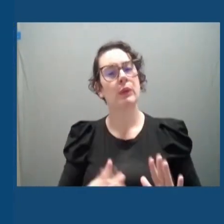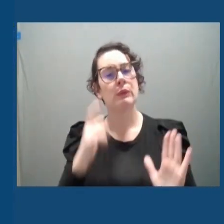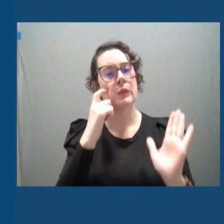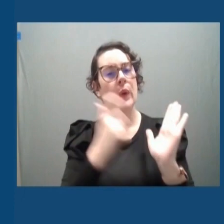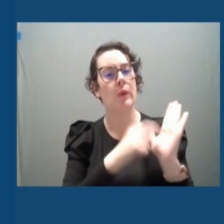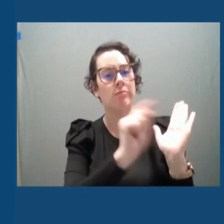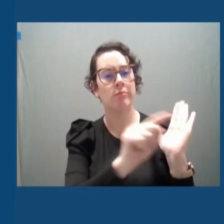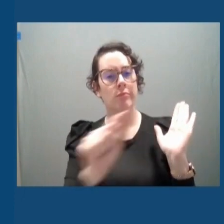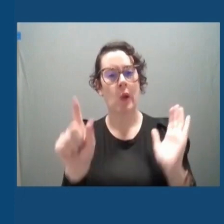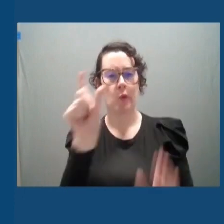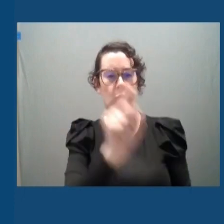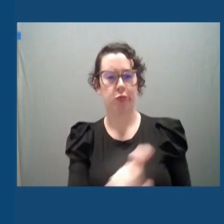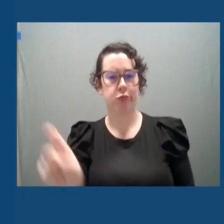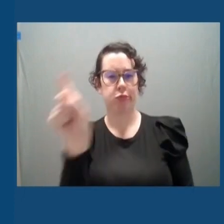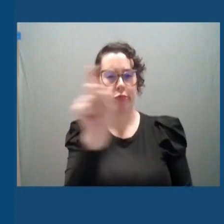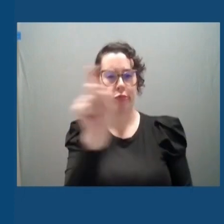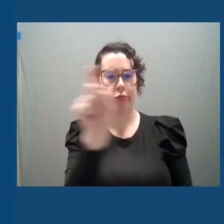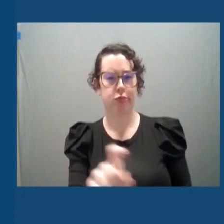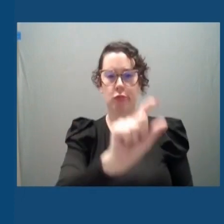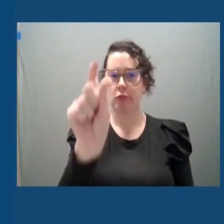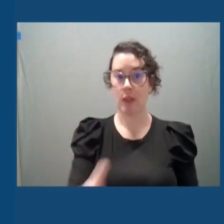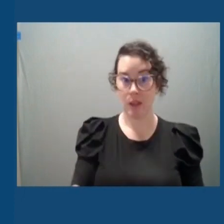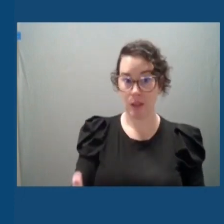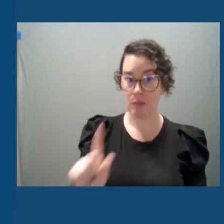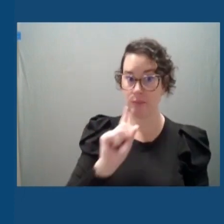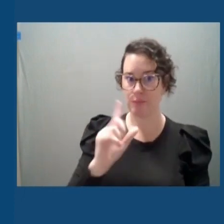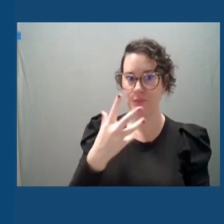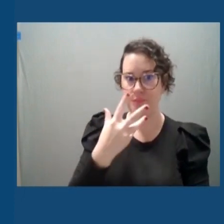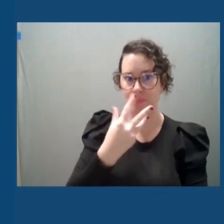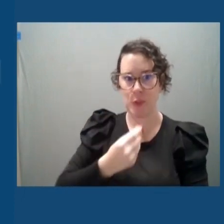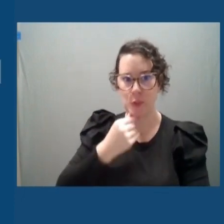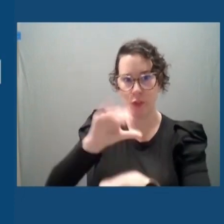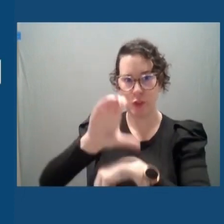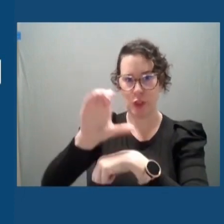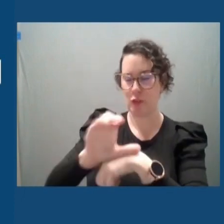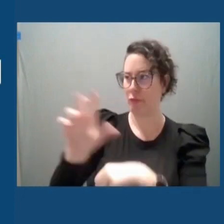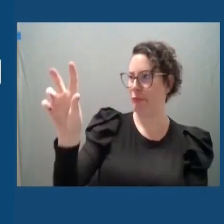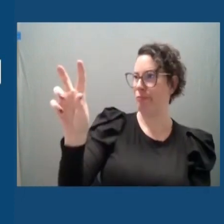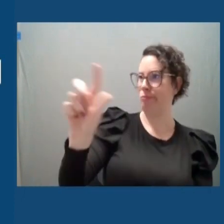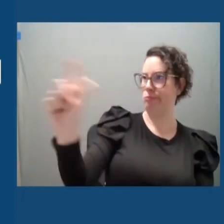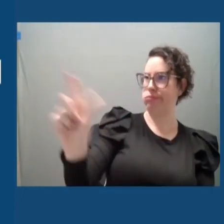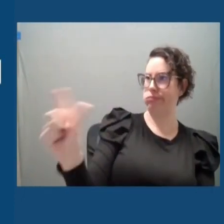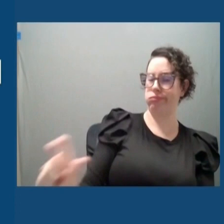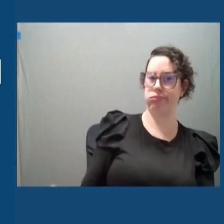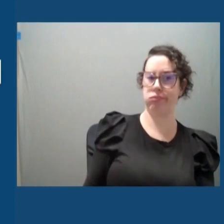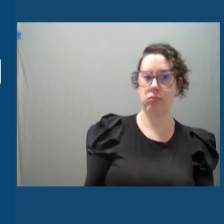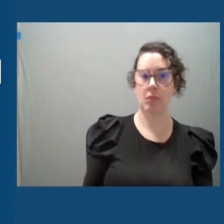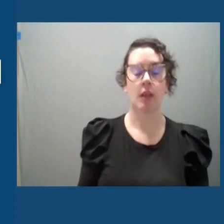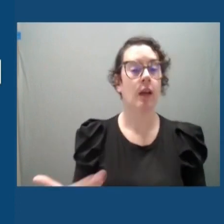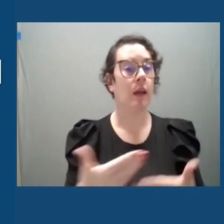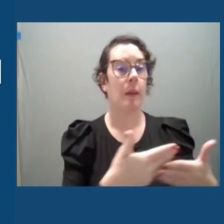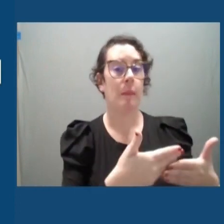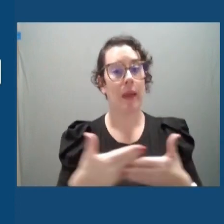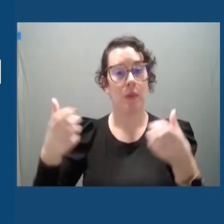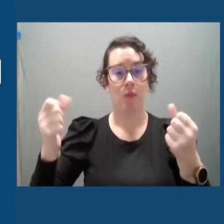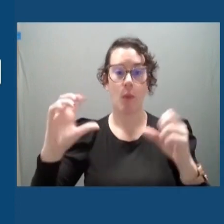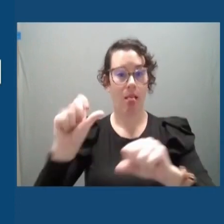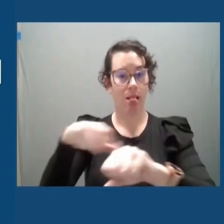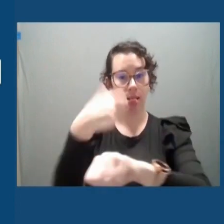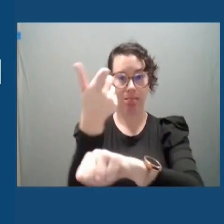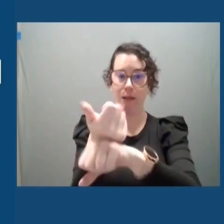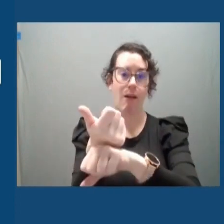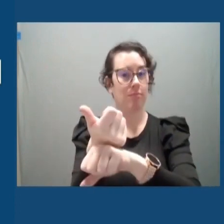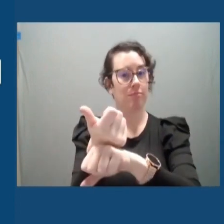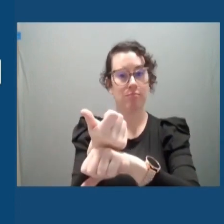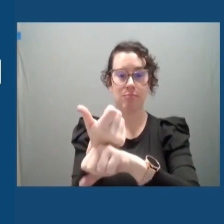Graffiti scrawled outside a synagogue. Baby formula locked behind plastic panels.